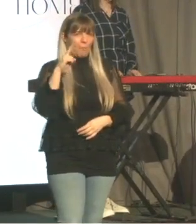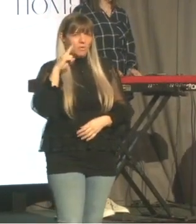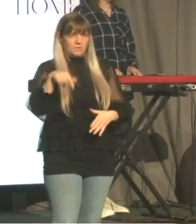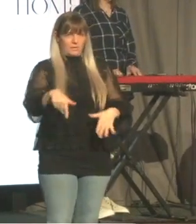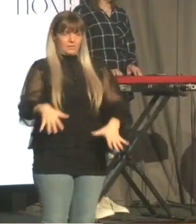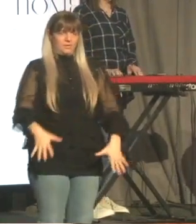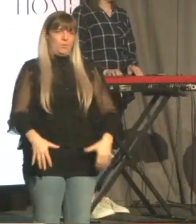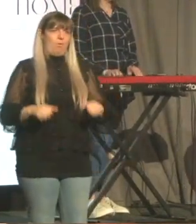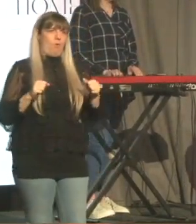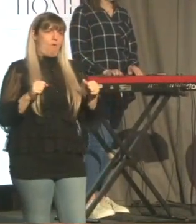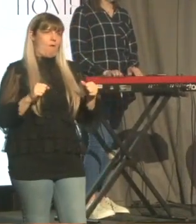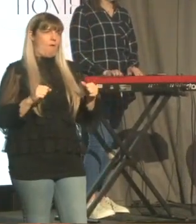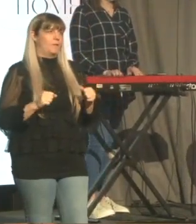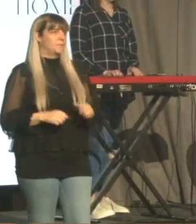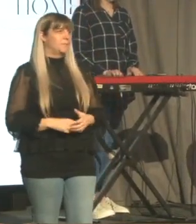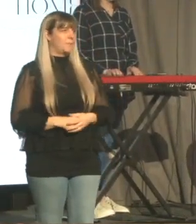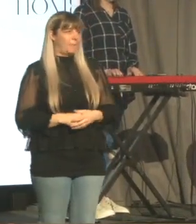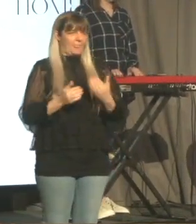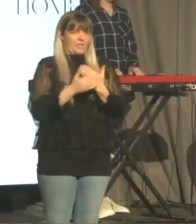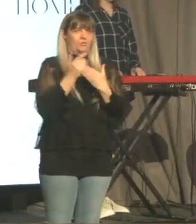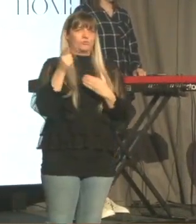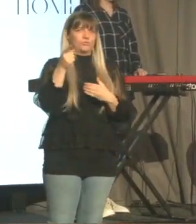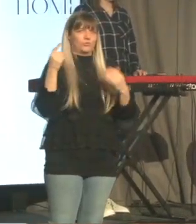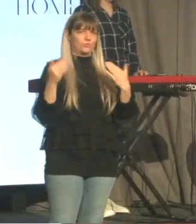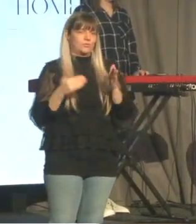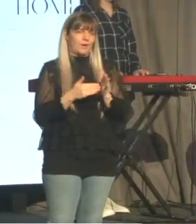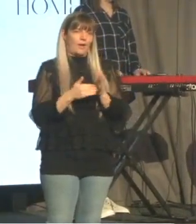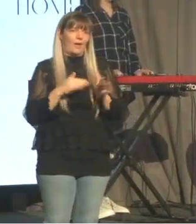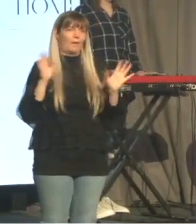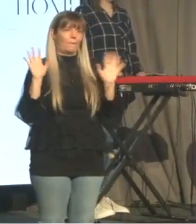all those guys. You want to give them an encouragement as they join us